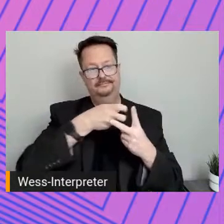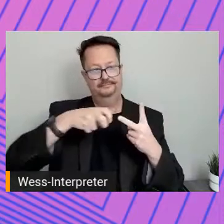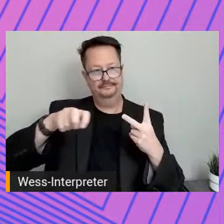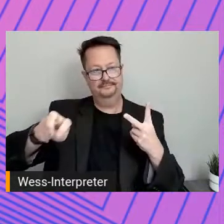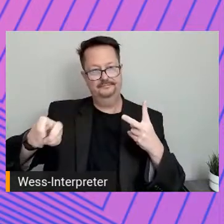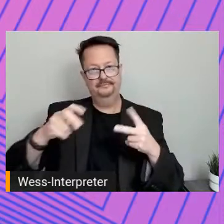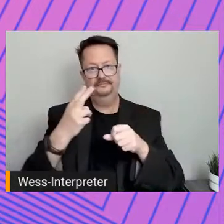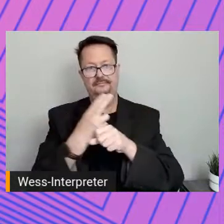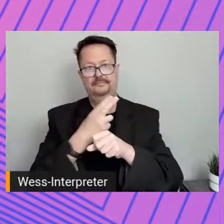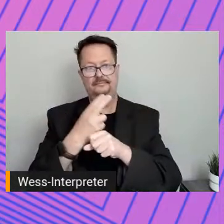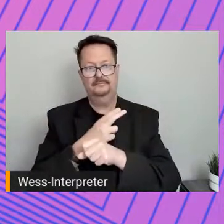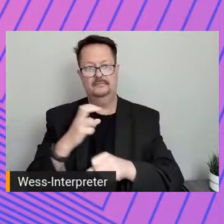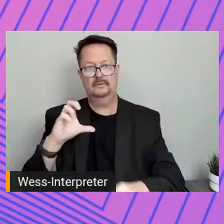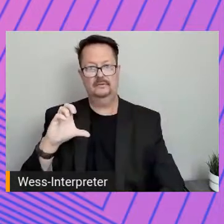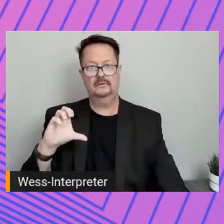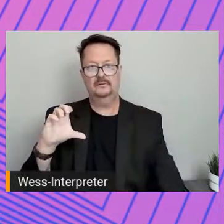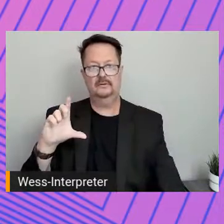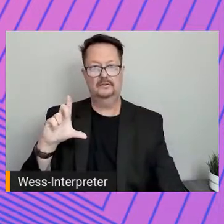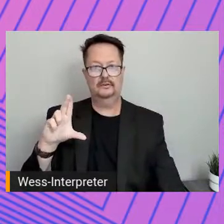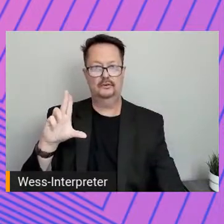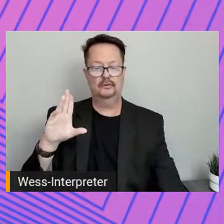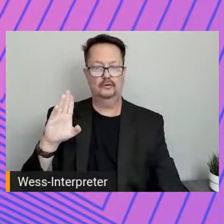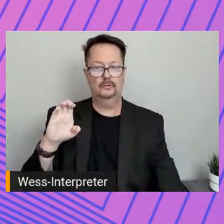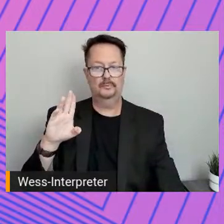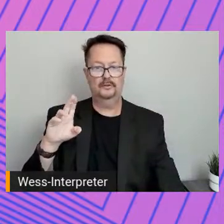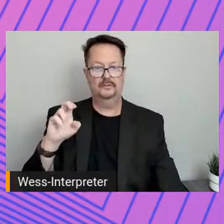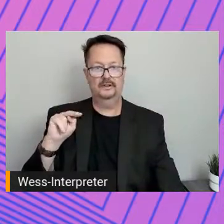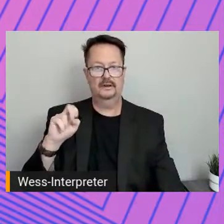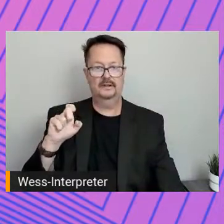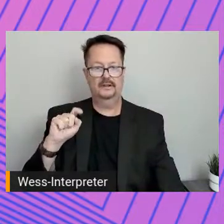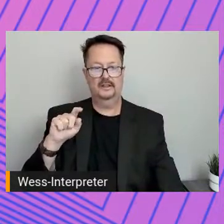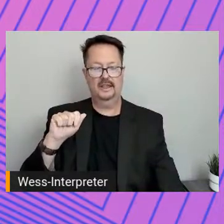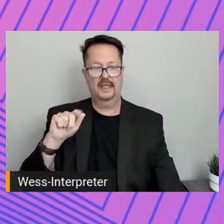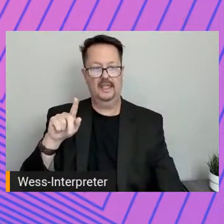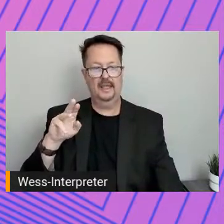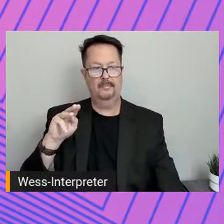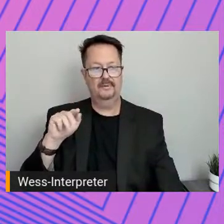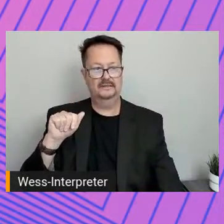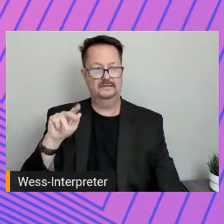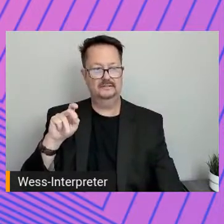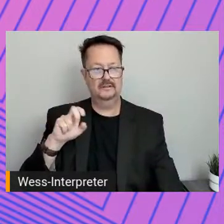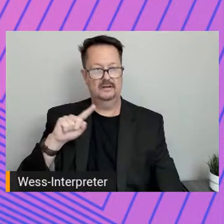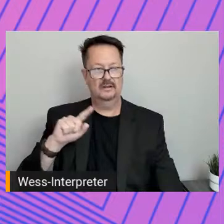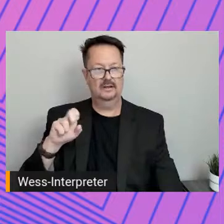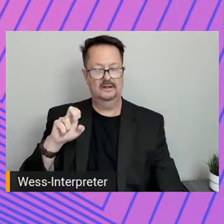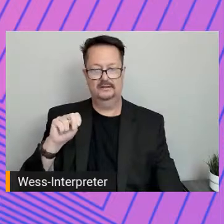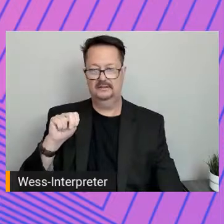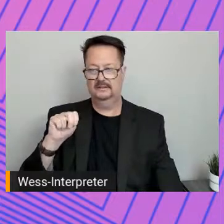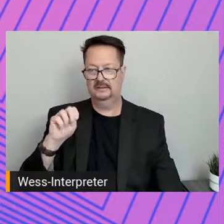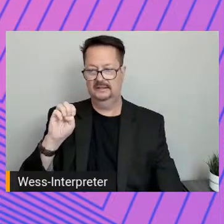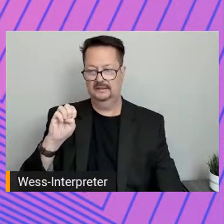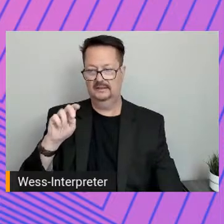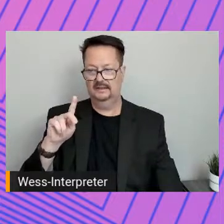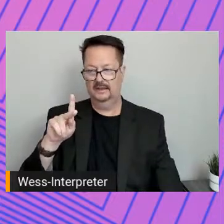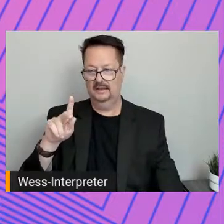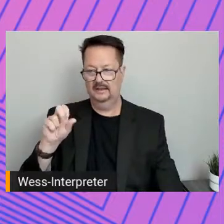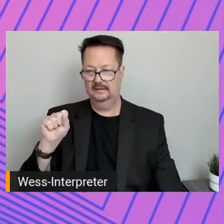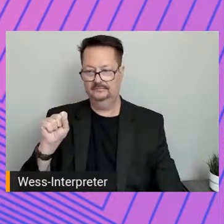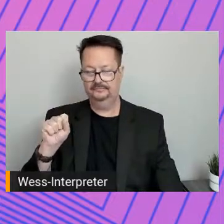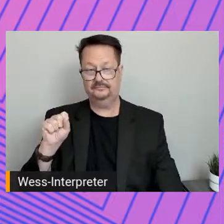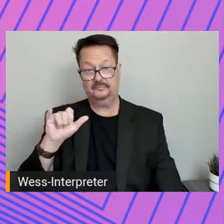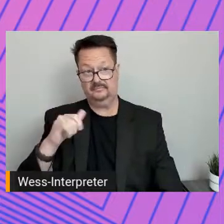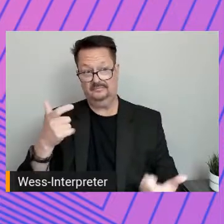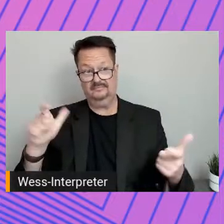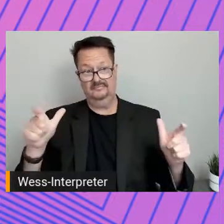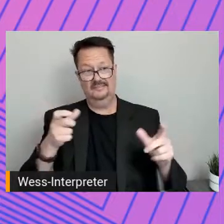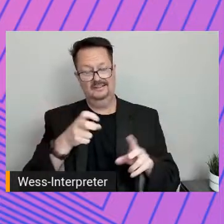using Kubernetes, and so specifically using Amazon EKS. And that was certainly a big jump,